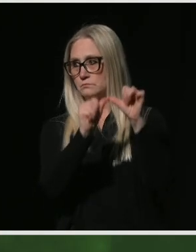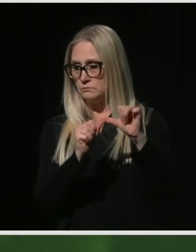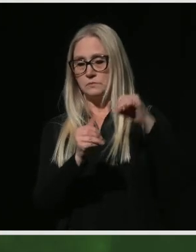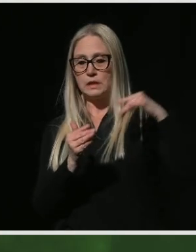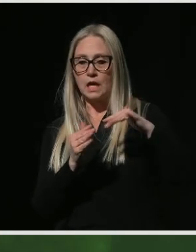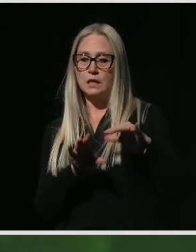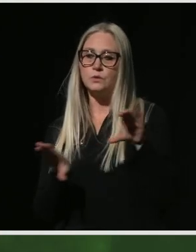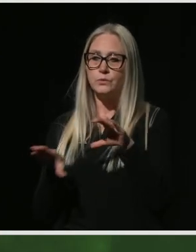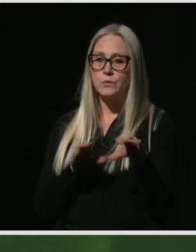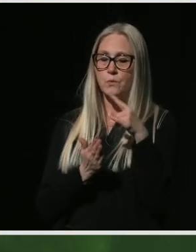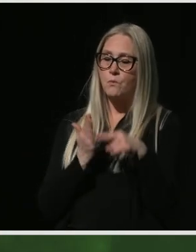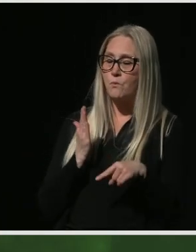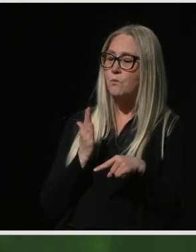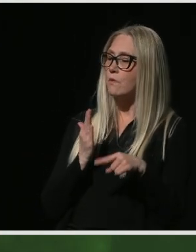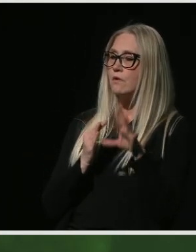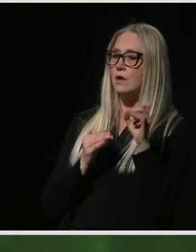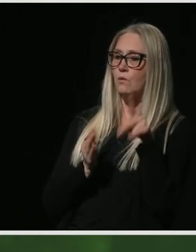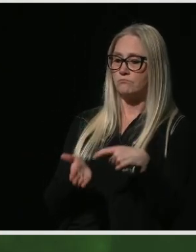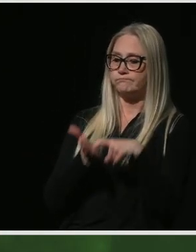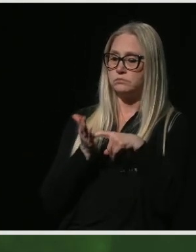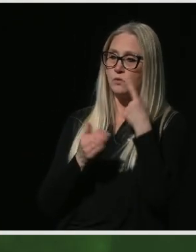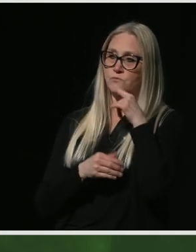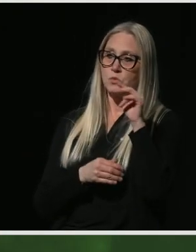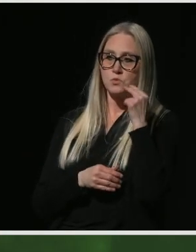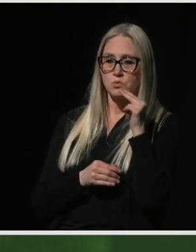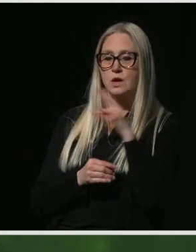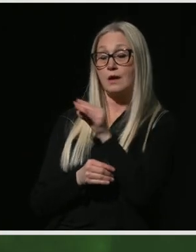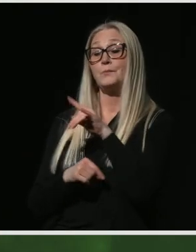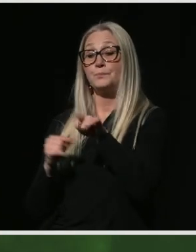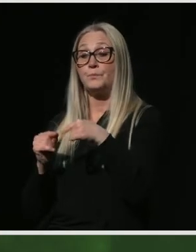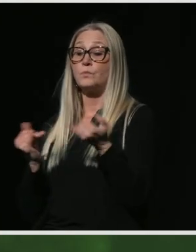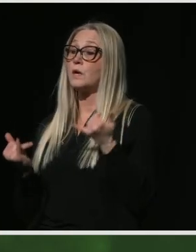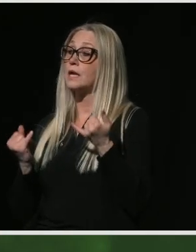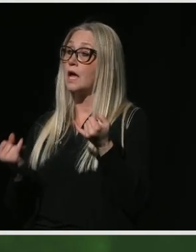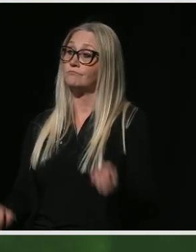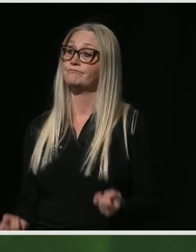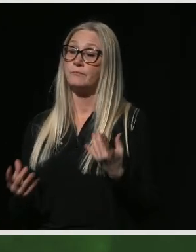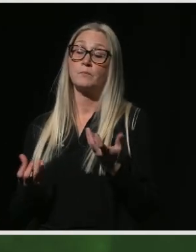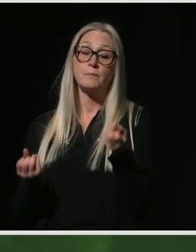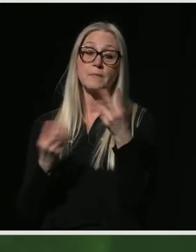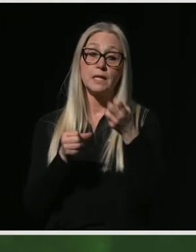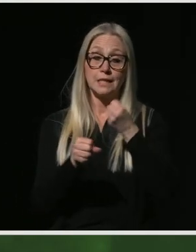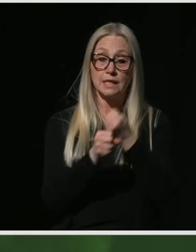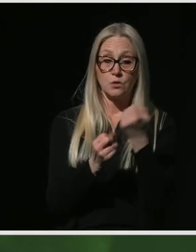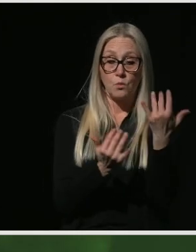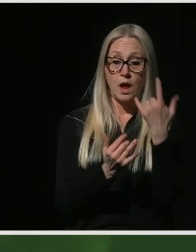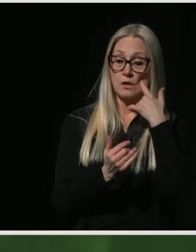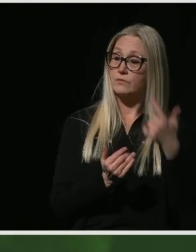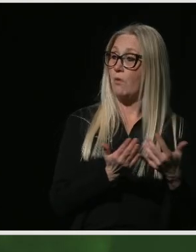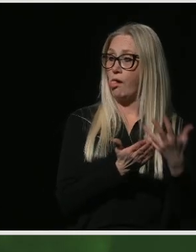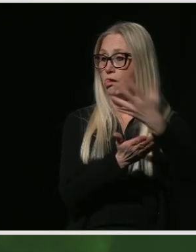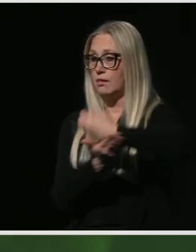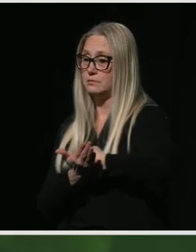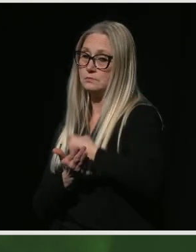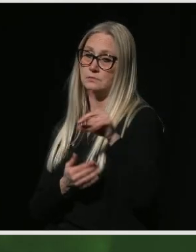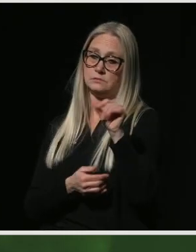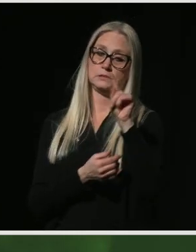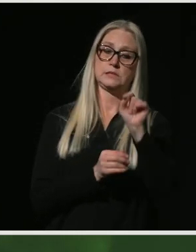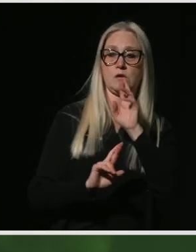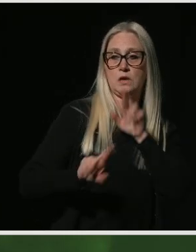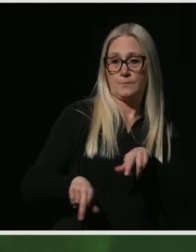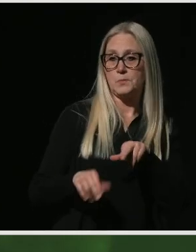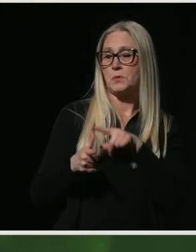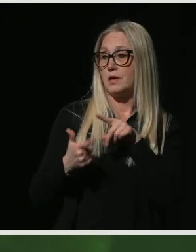crops need in terms of nutrients when. Right now you spend years and years doing field trials, they get all compiled into a report